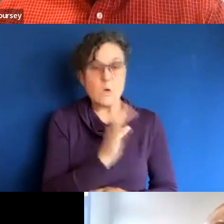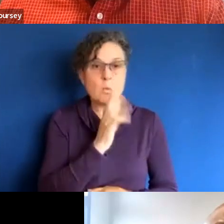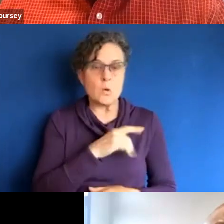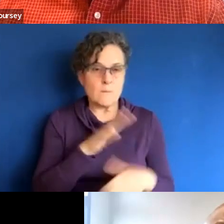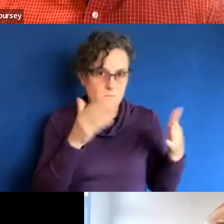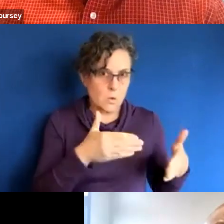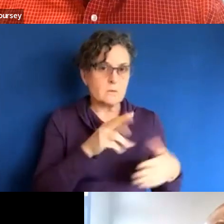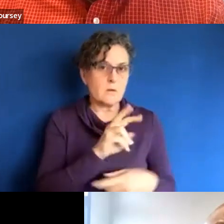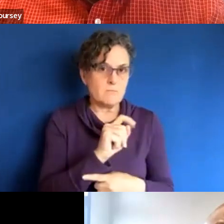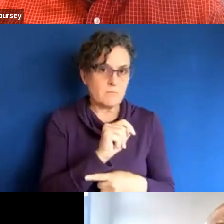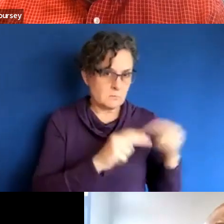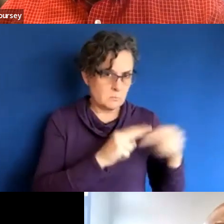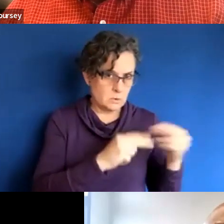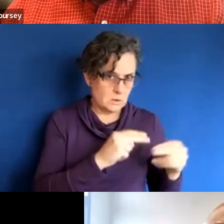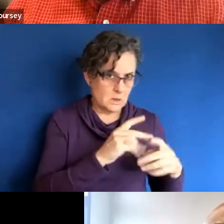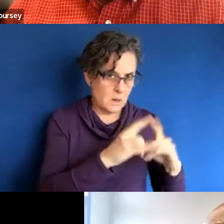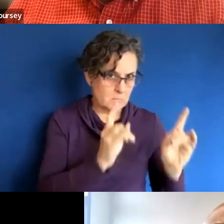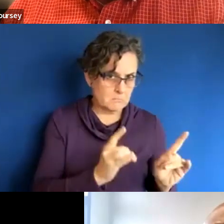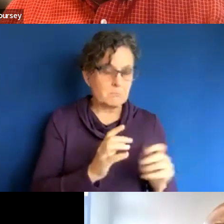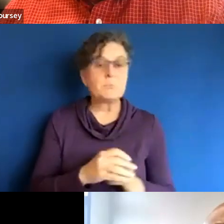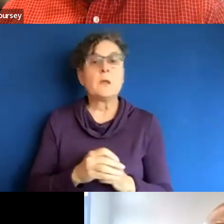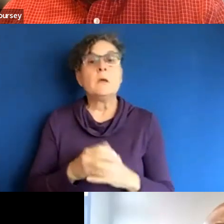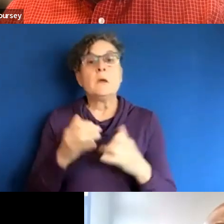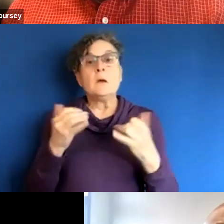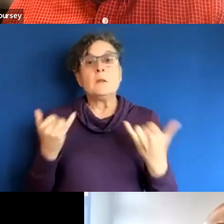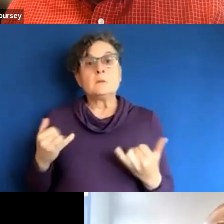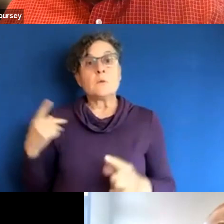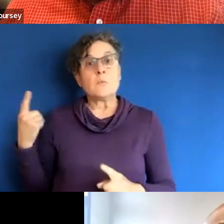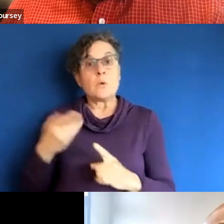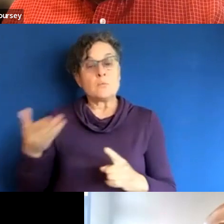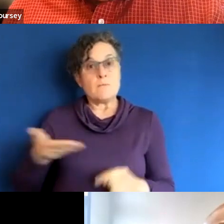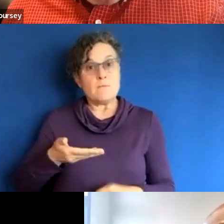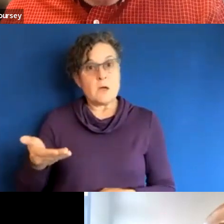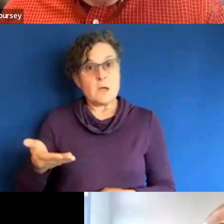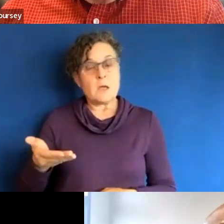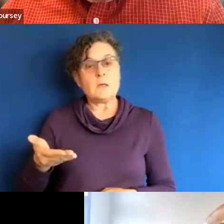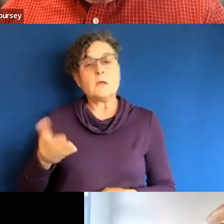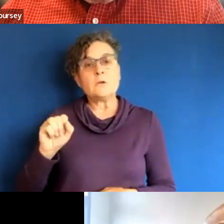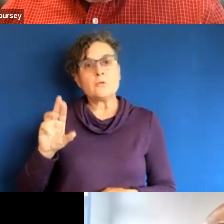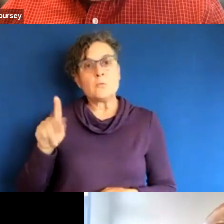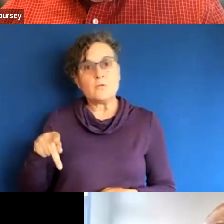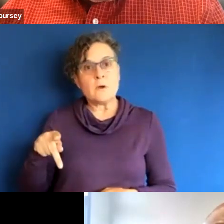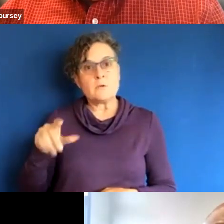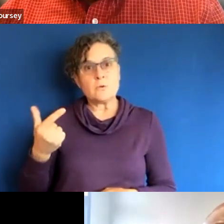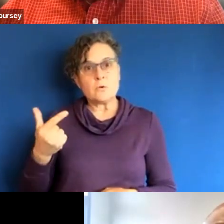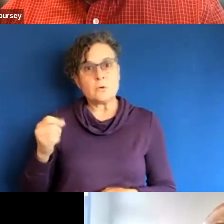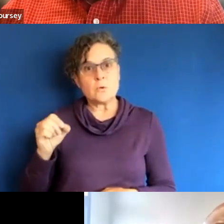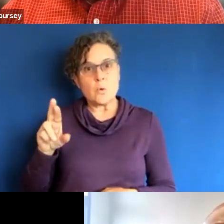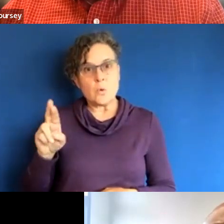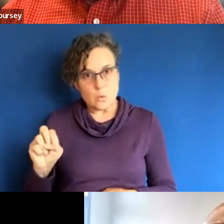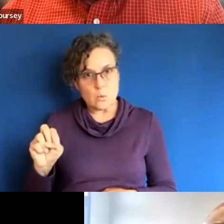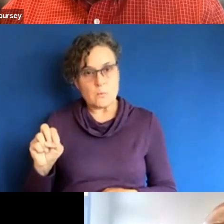building. So at this point, I'd like to invite my colleague, Supervisor Gore,